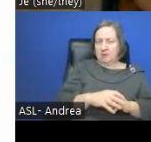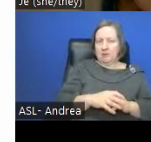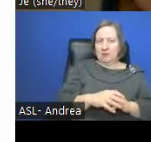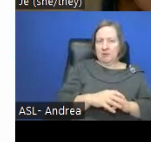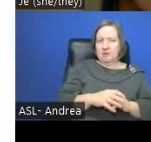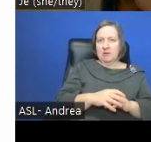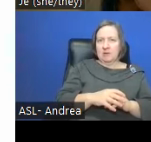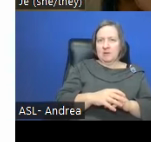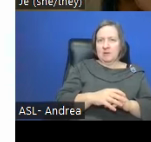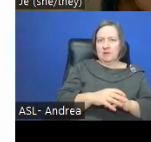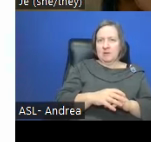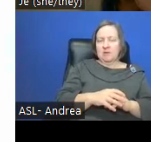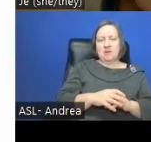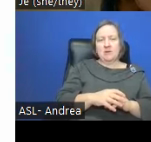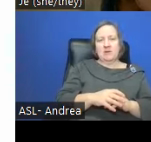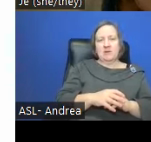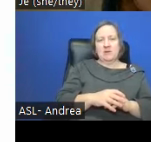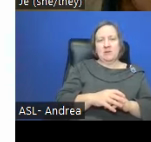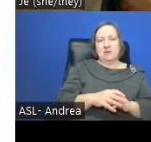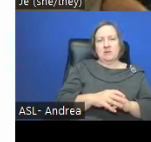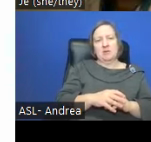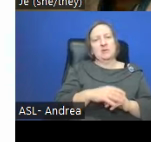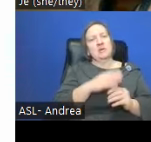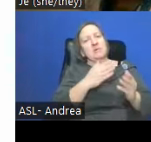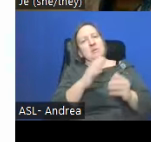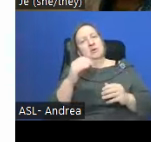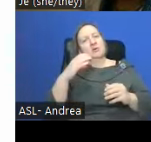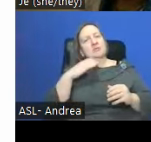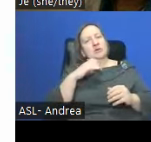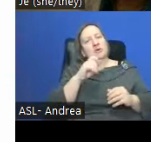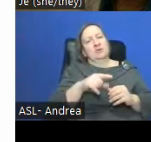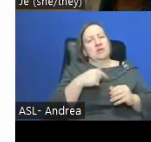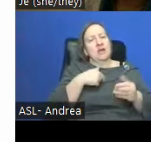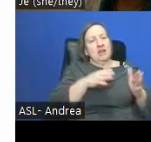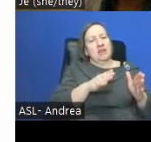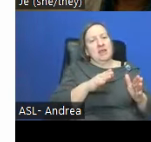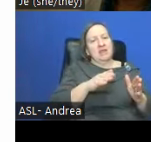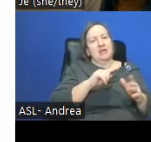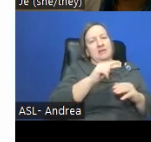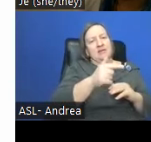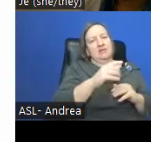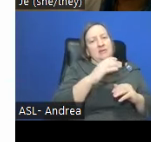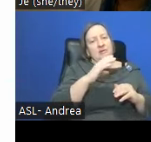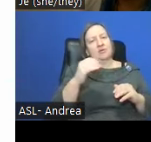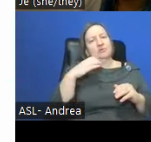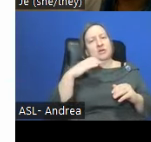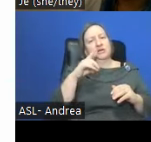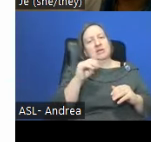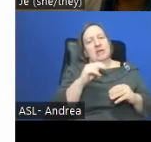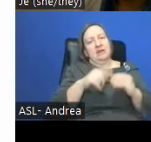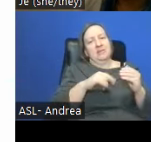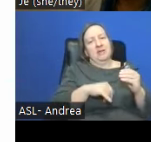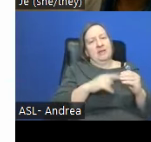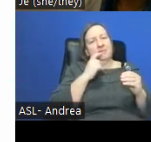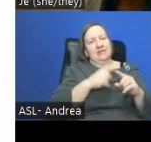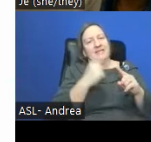to Yeah. see. I think that's almost, yeah, maybe a co-chair's question. I'll defer to co-chair Dan on that since he unmuted.